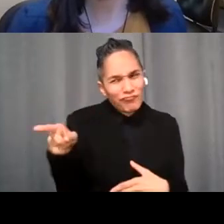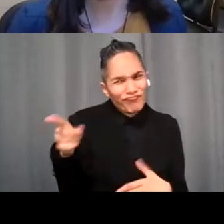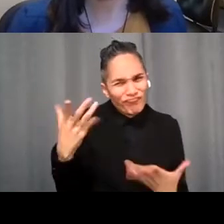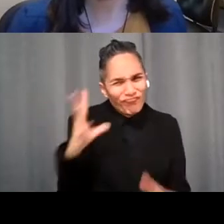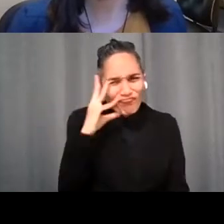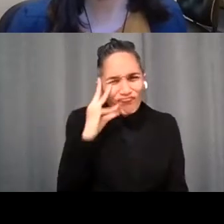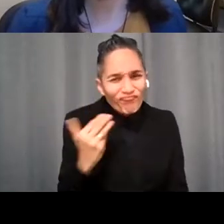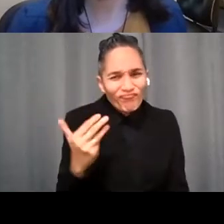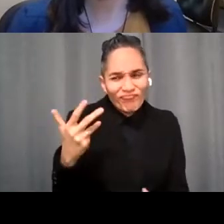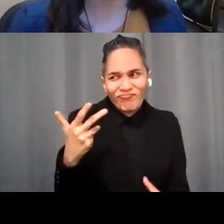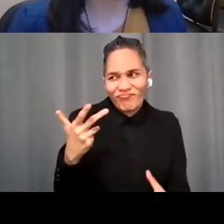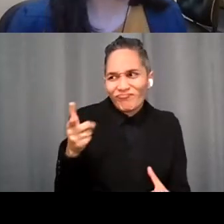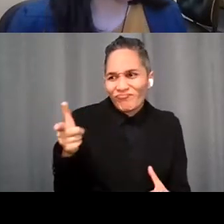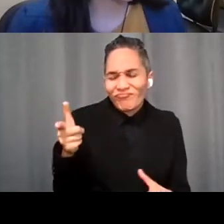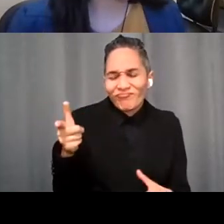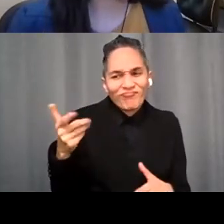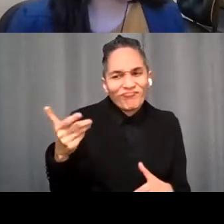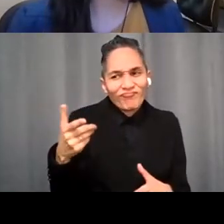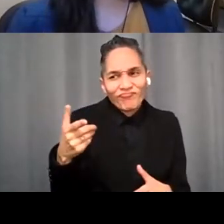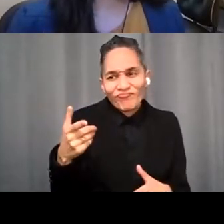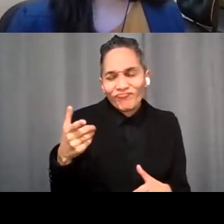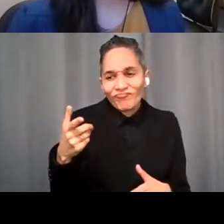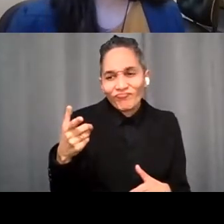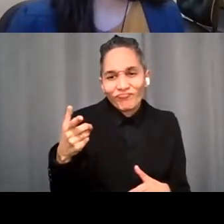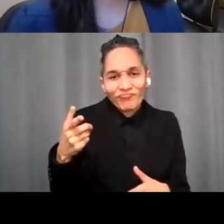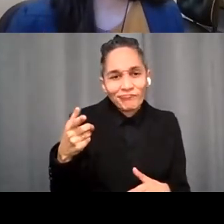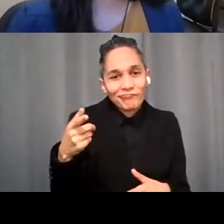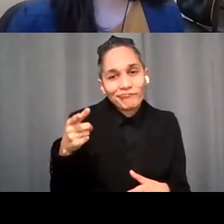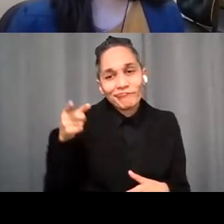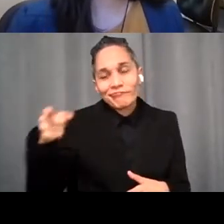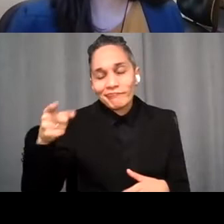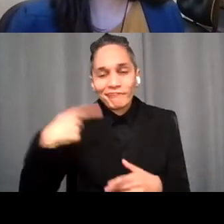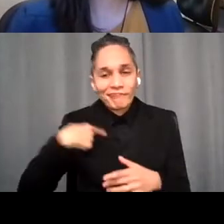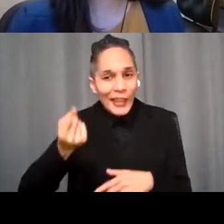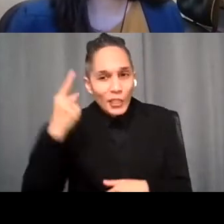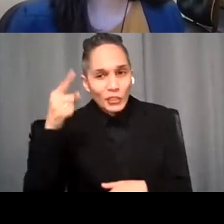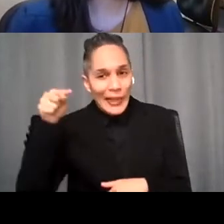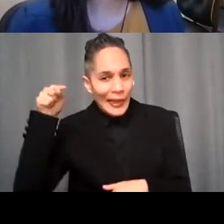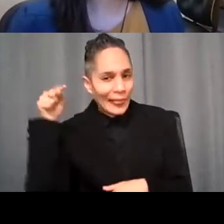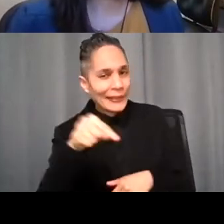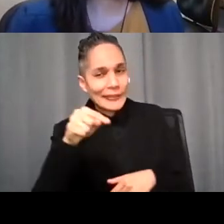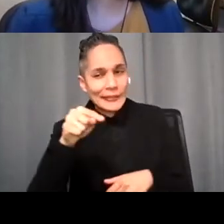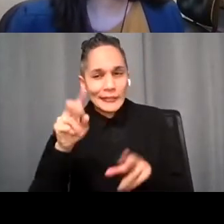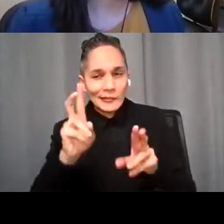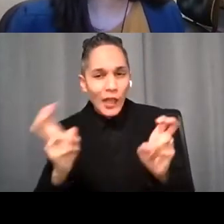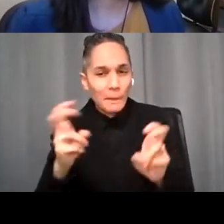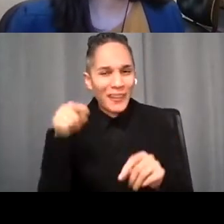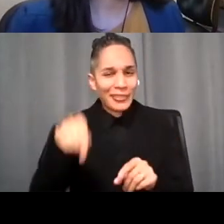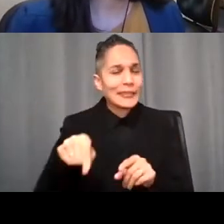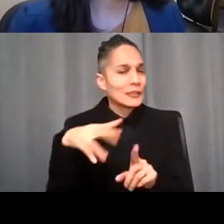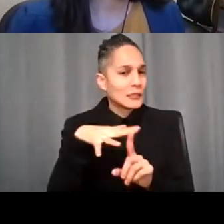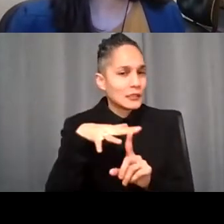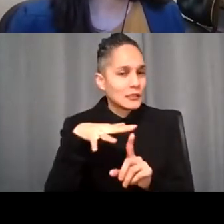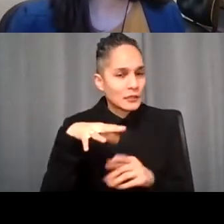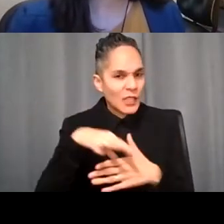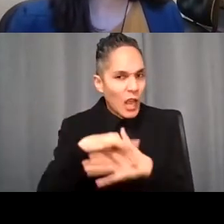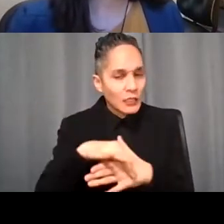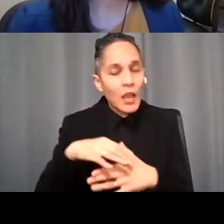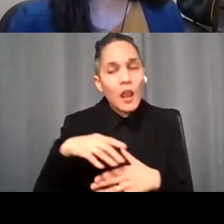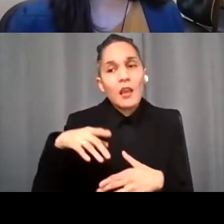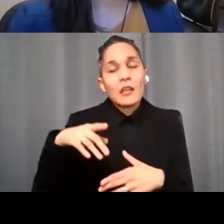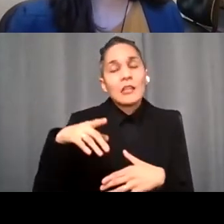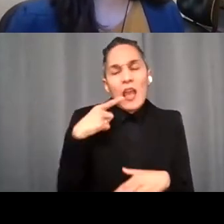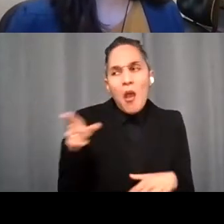he is a X, that he understands this subject matter, and saying, you know what, I am going to